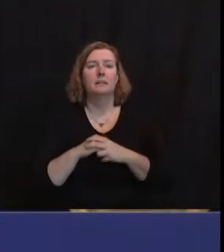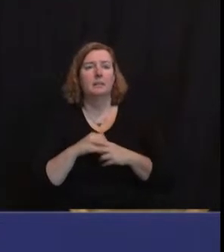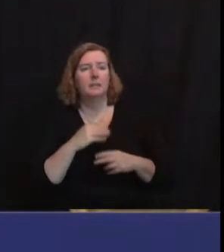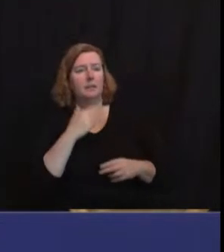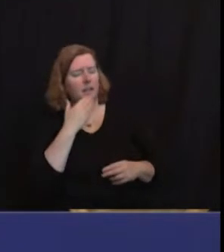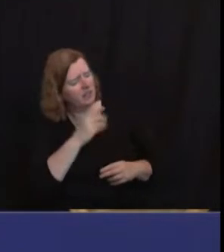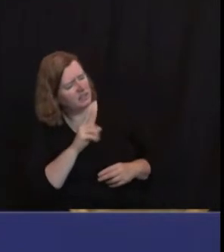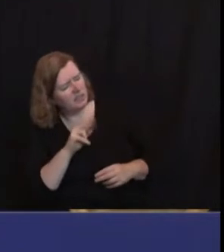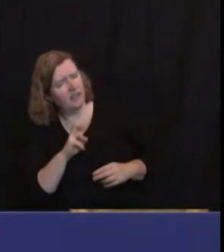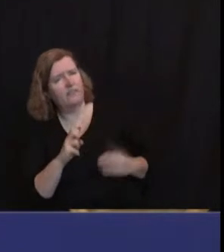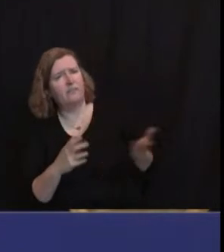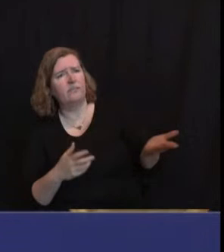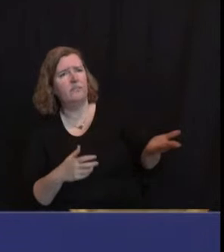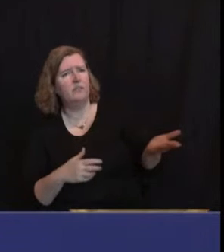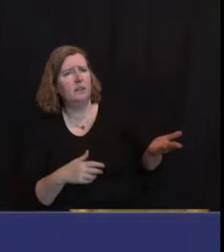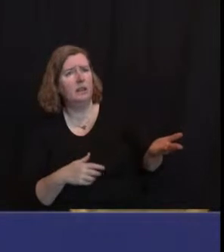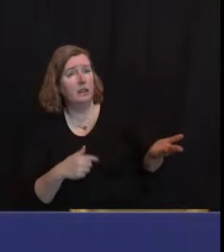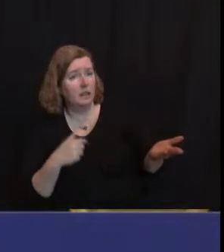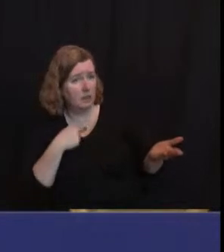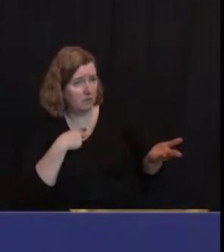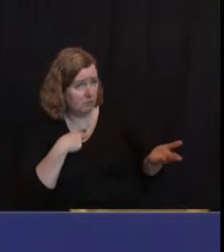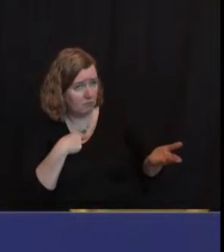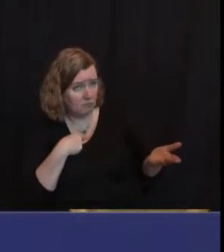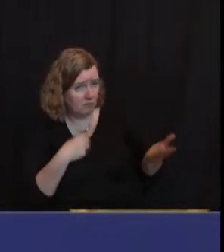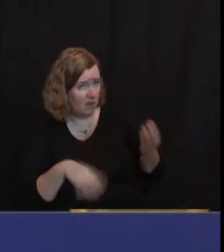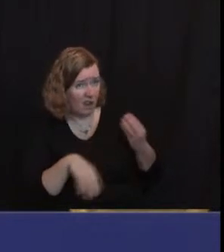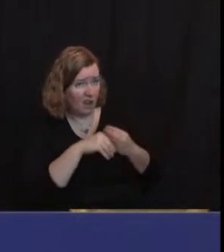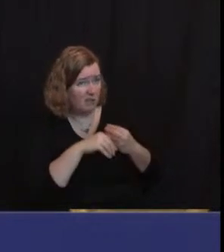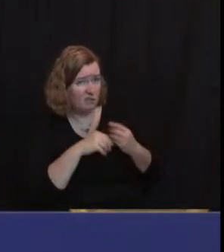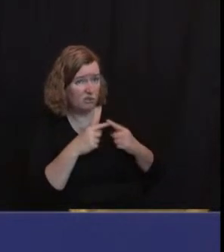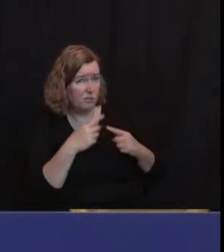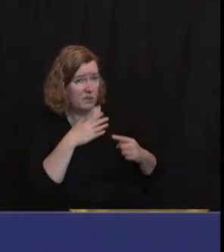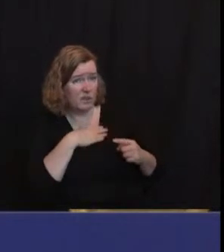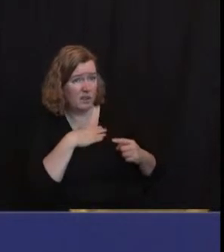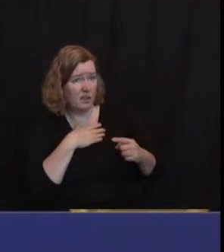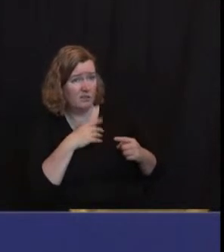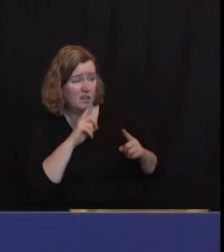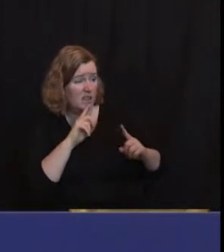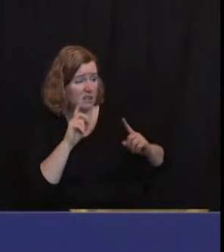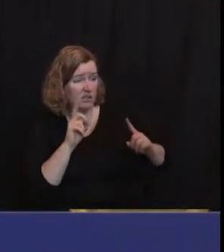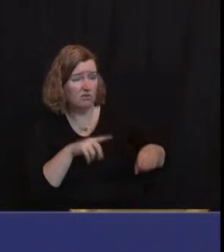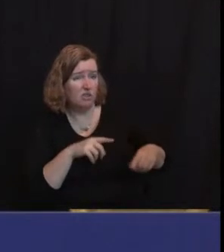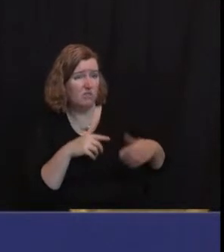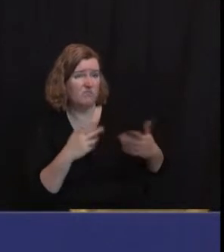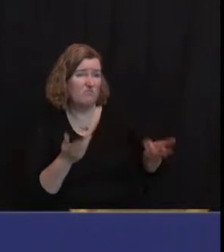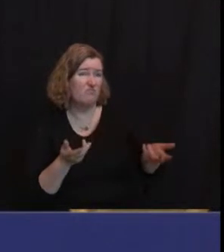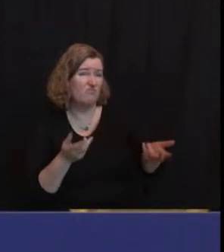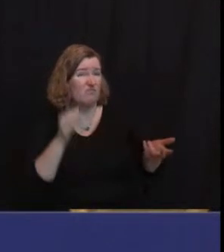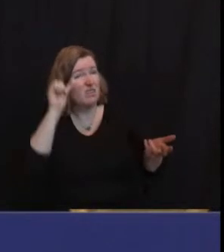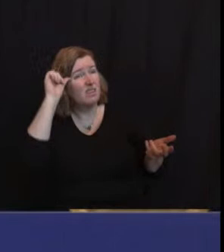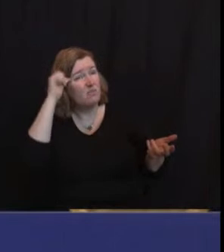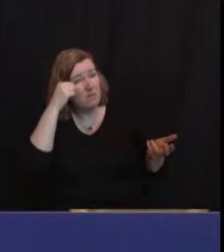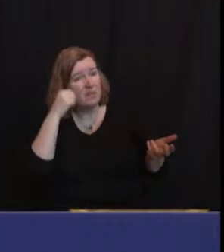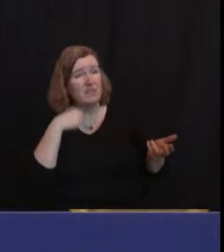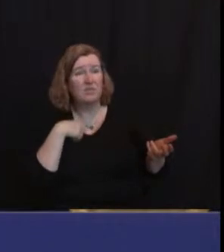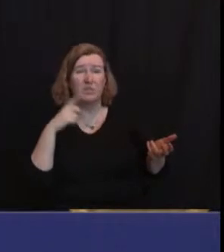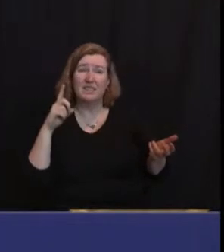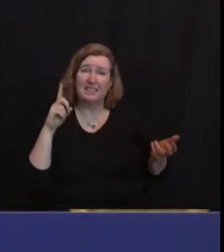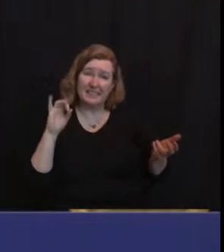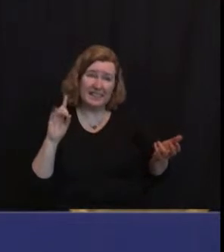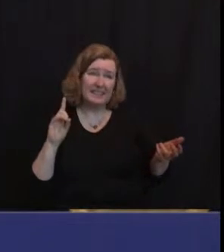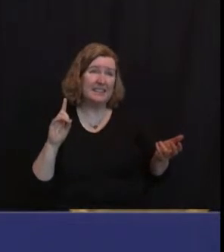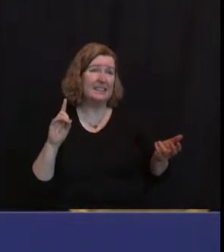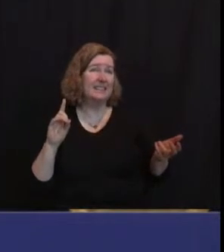I don't have a whole lot more to add to my answer to Colleen's question. Remember, we're opening up, we opened up a